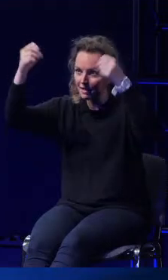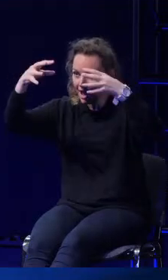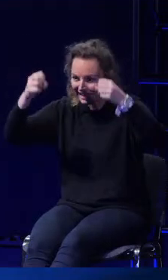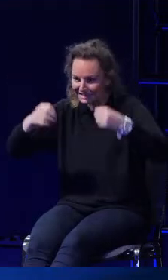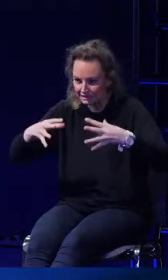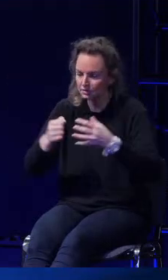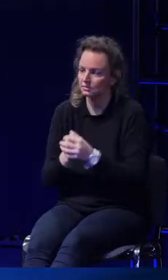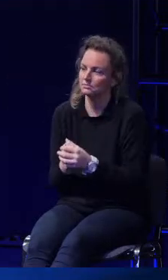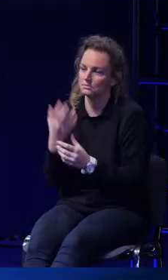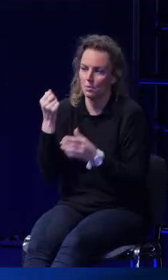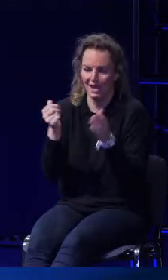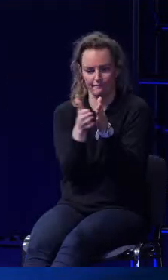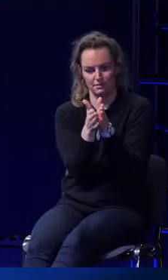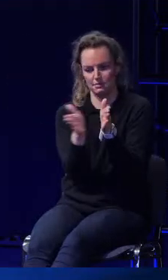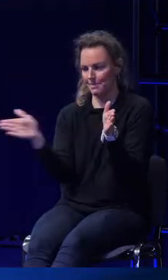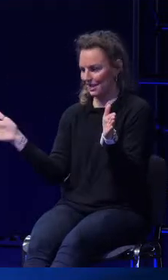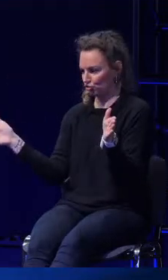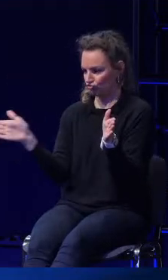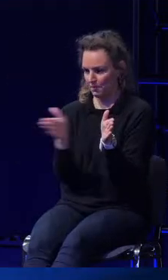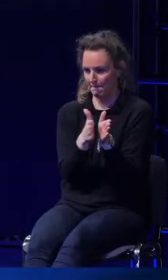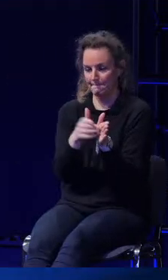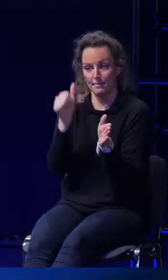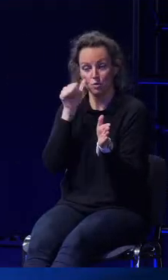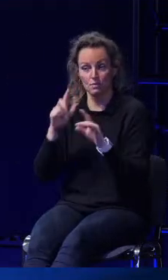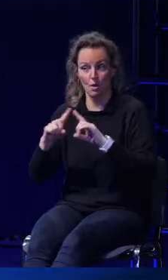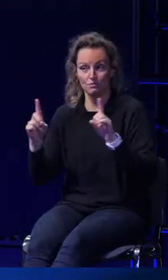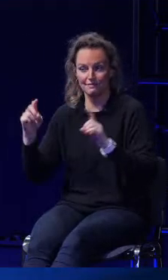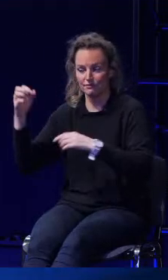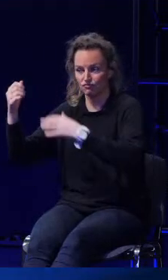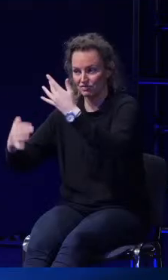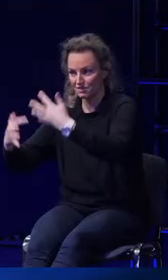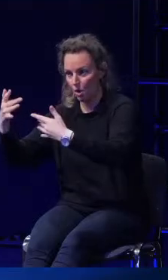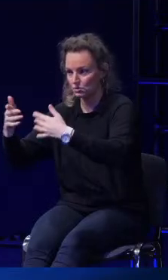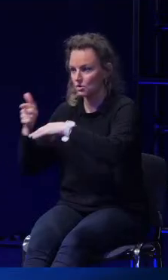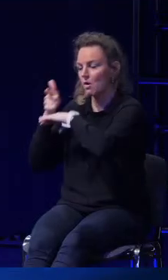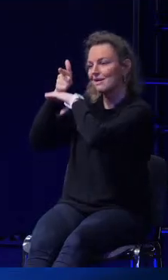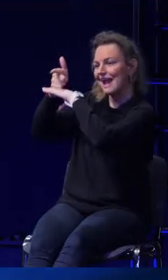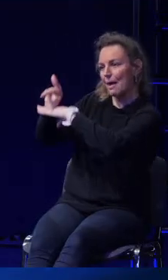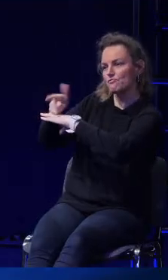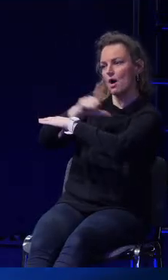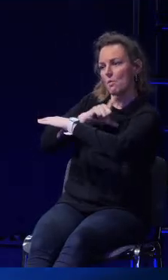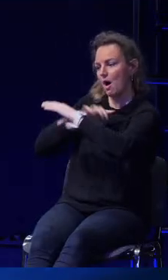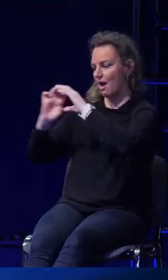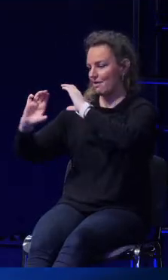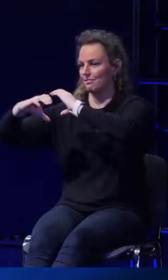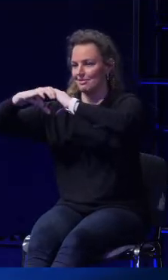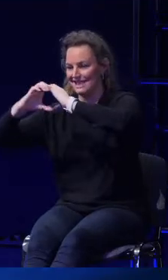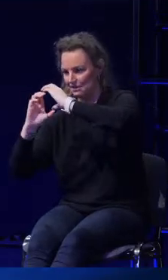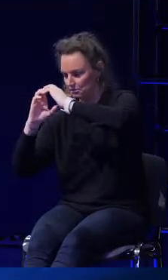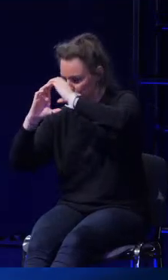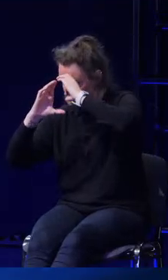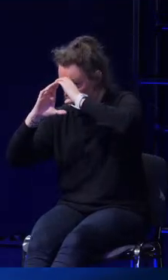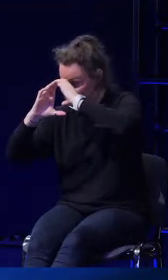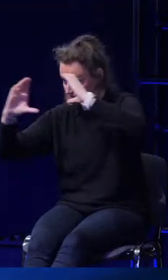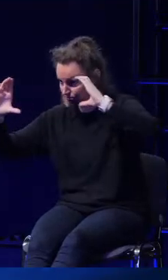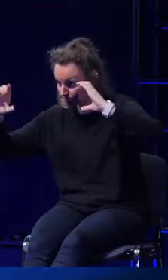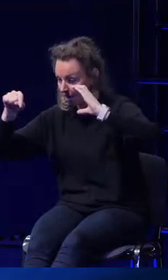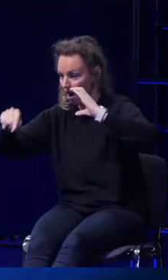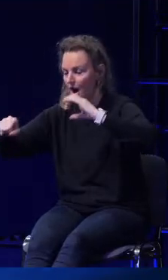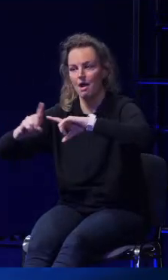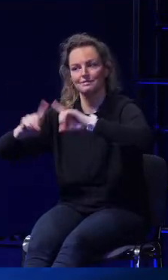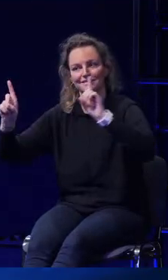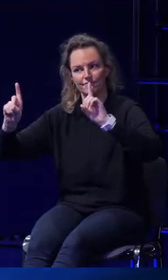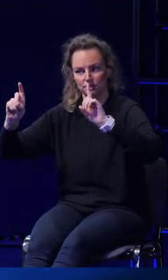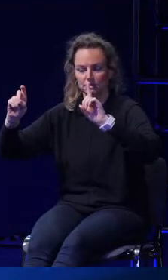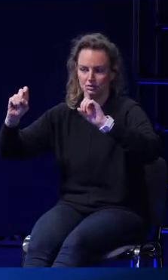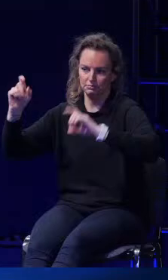spectrum, but you know that you're going to get a different result on camera due to the spectrum, right? So there's a lot of different ways that people